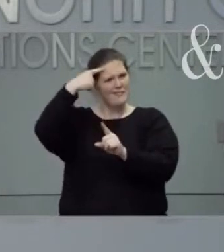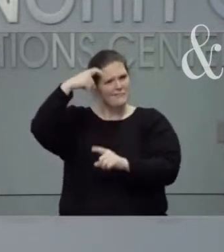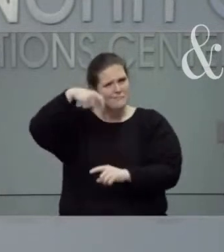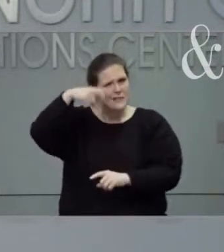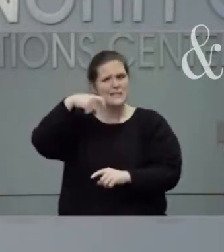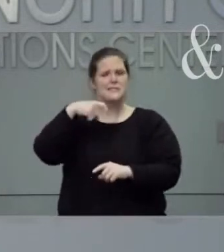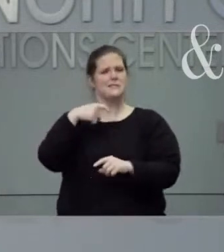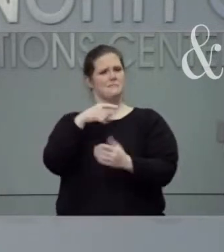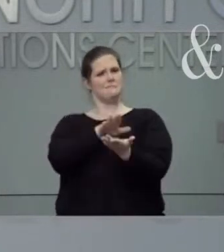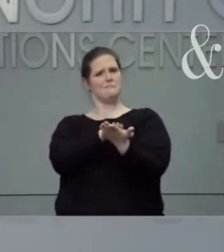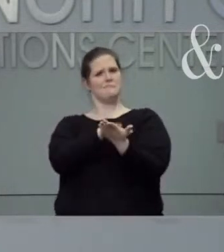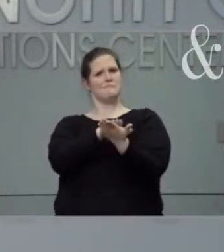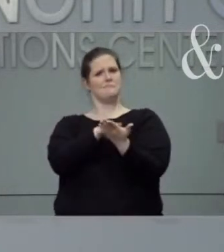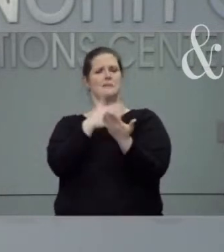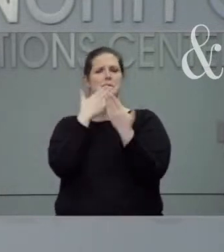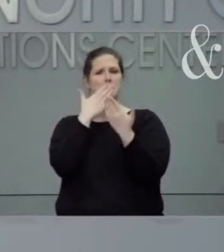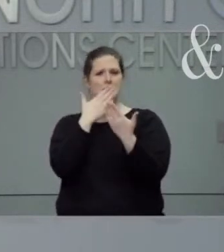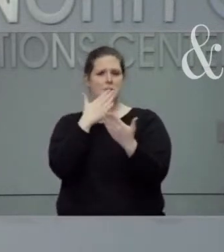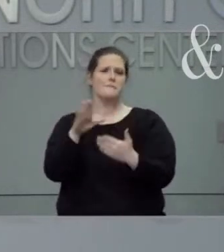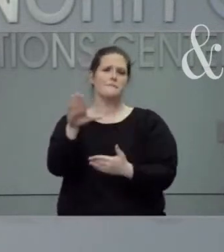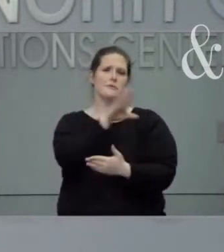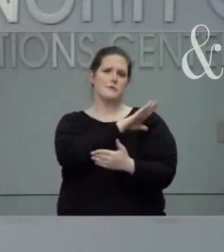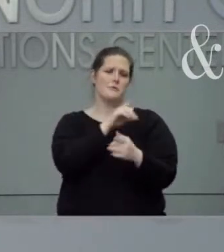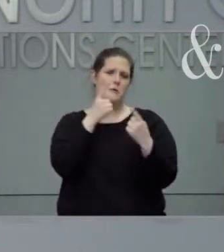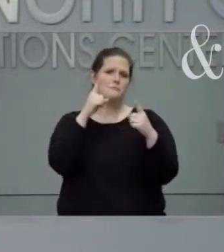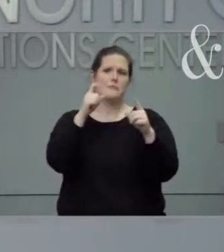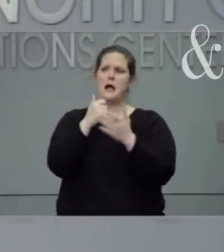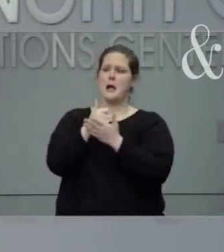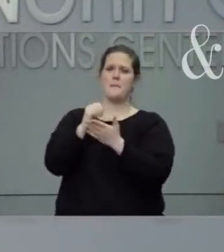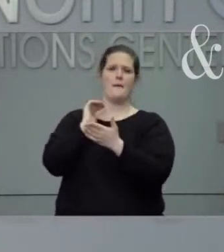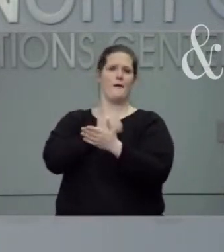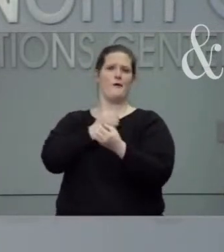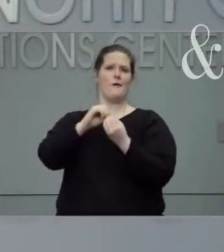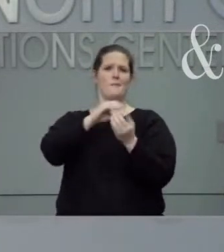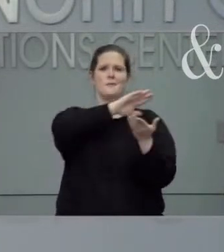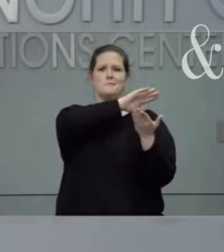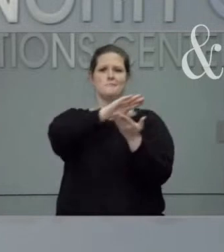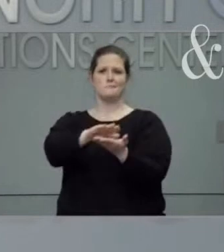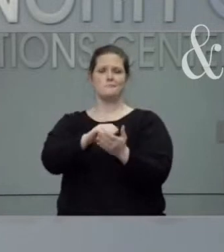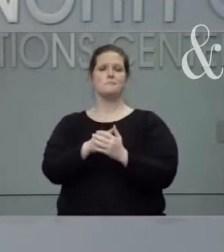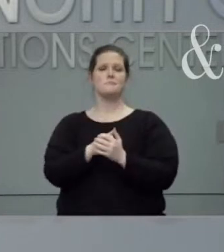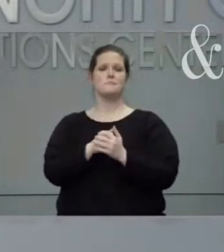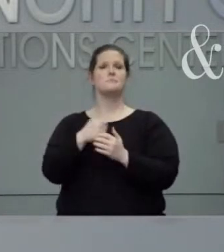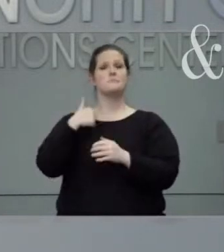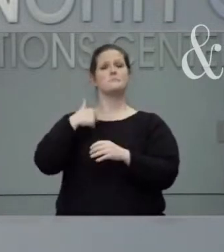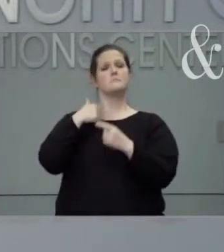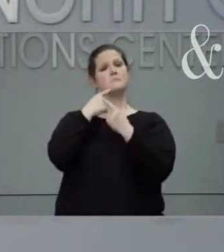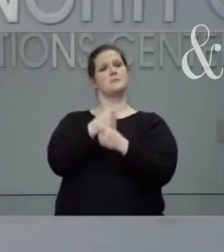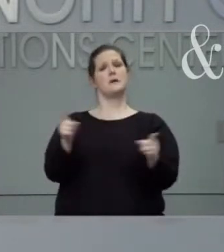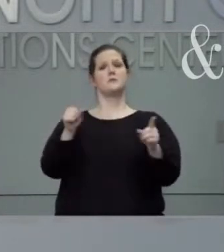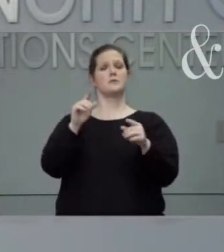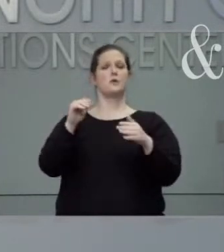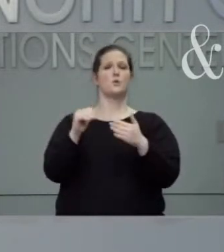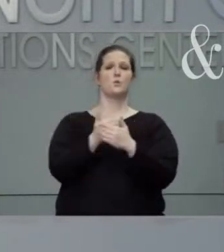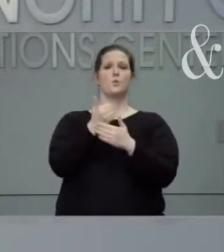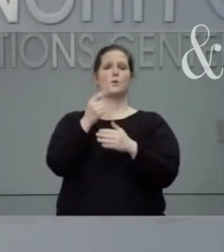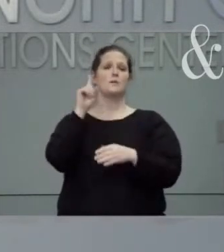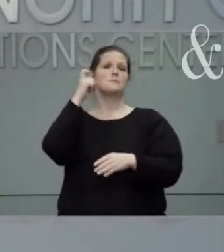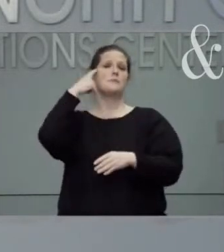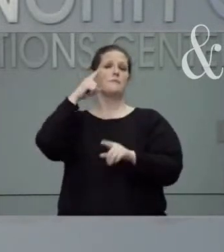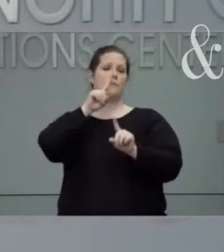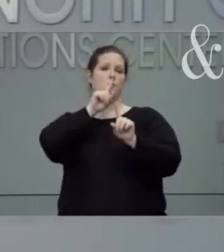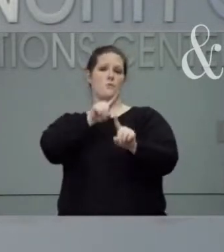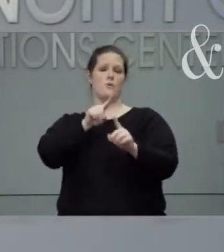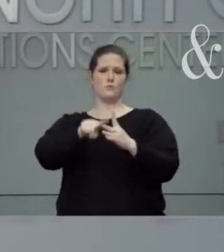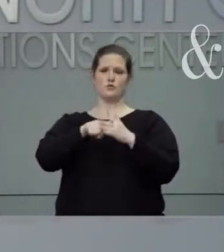I'll share what this means for the next executive order, which begins Friday at 5 p.m. But first, I'll ask Dr. Mandy